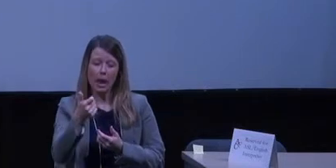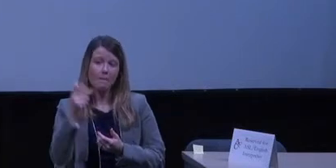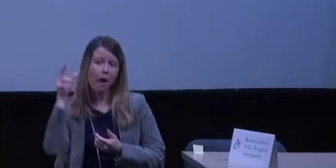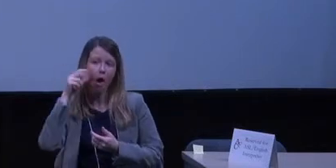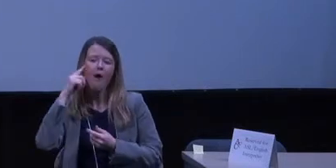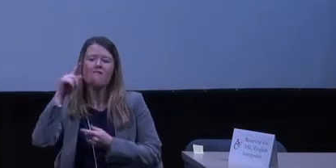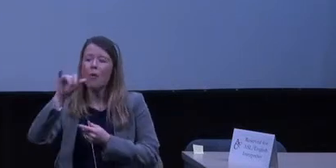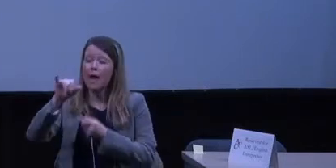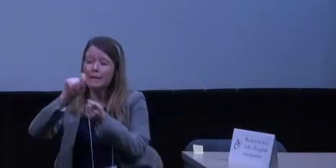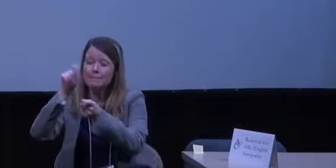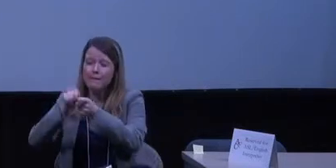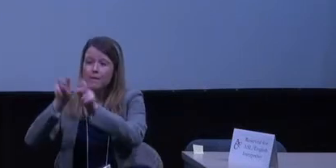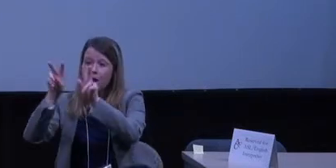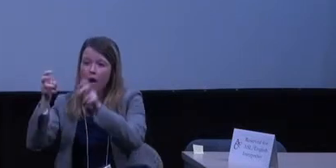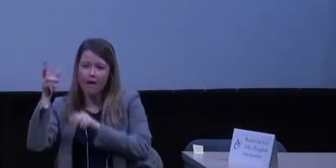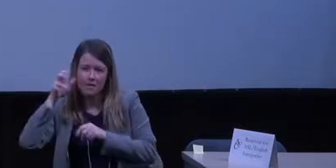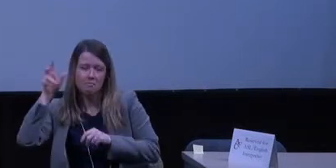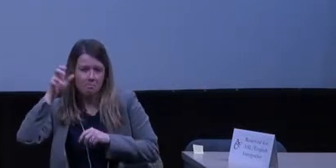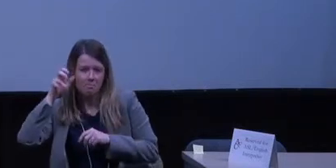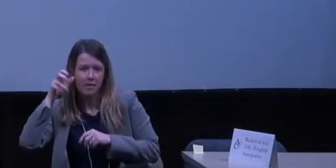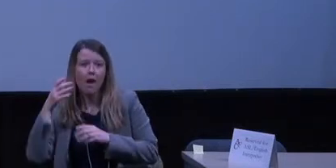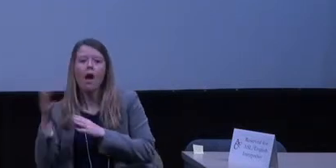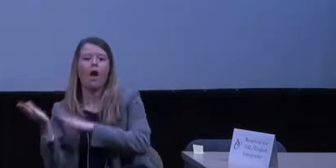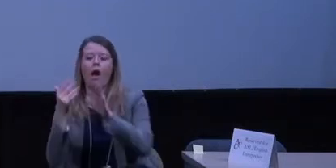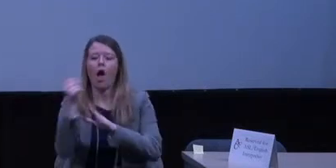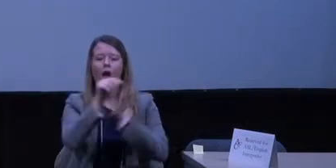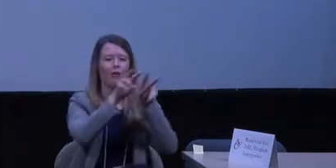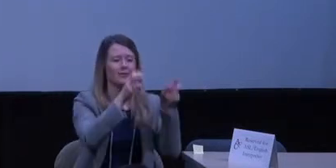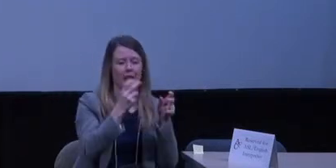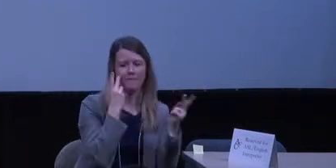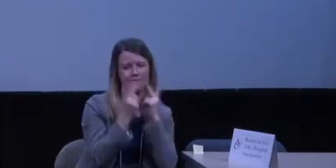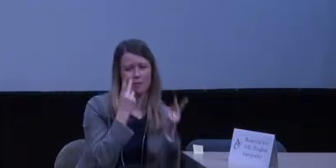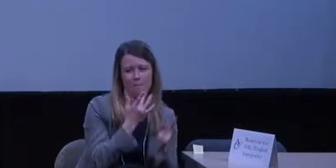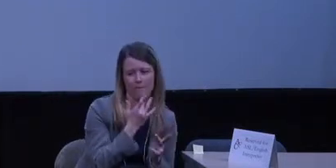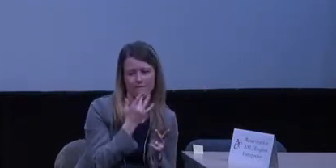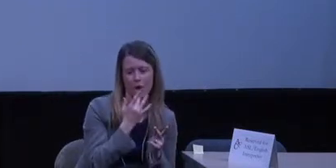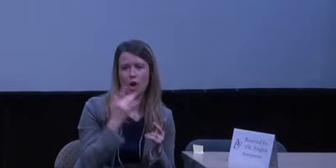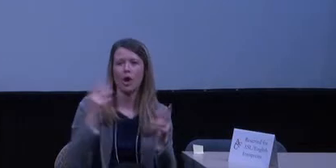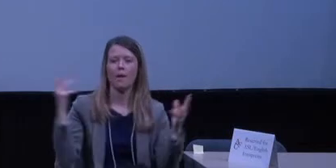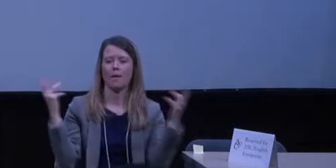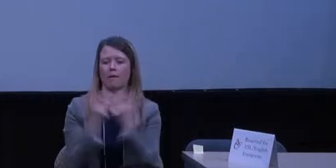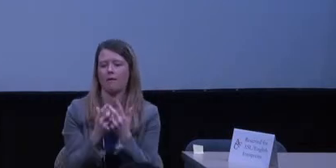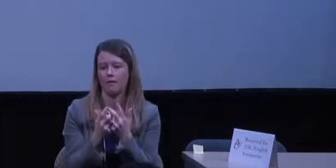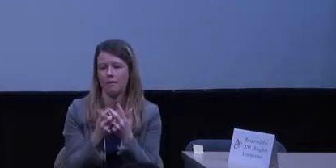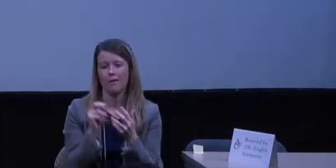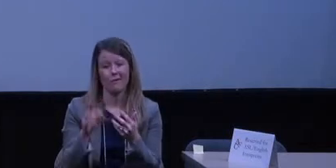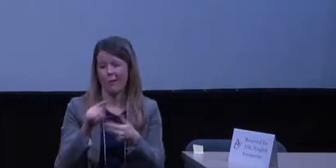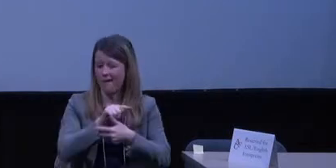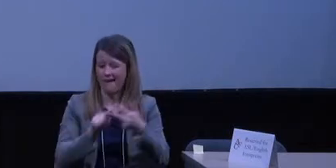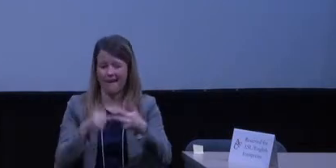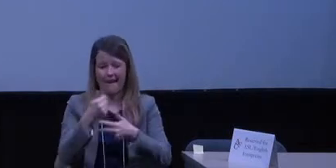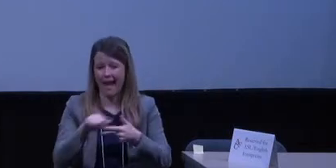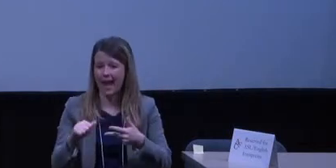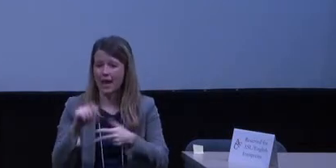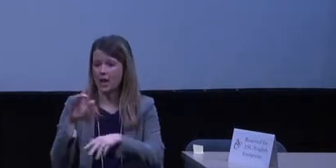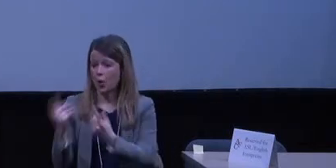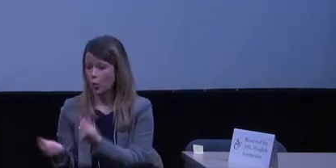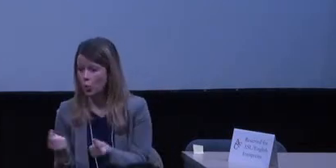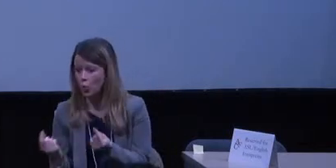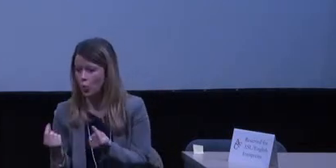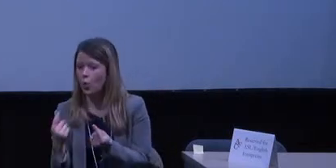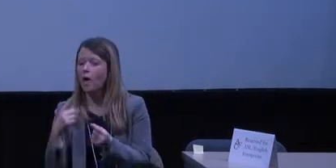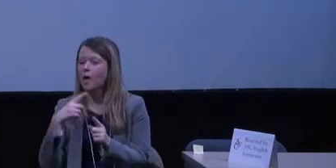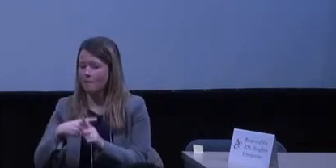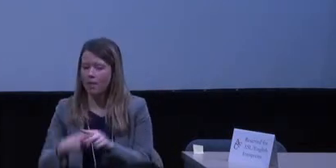certain topics and visual for others, or a combination of any of these different areas. We don't